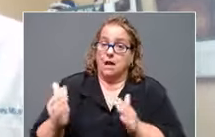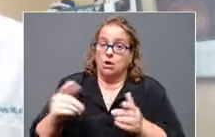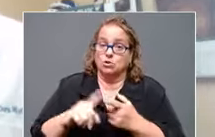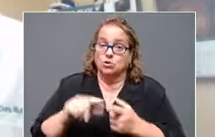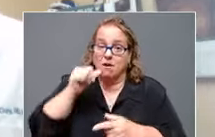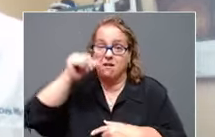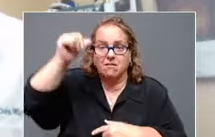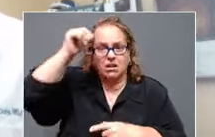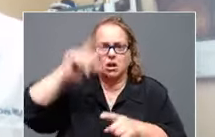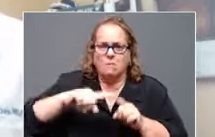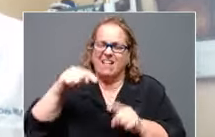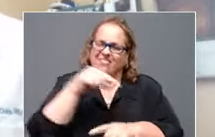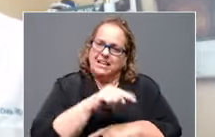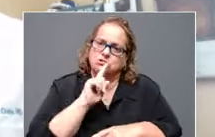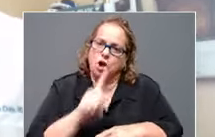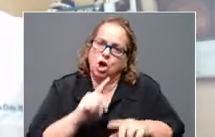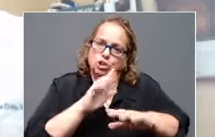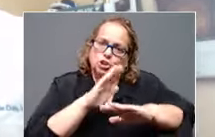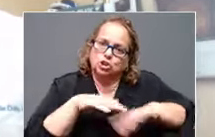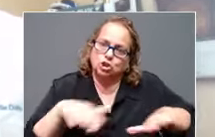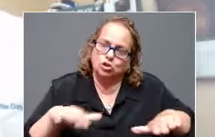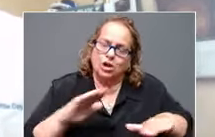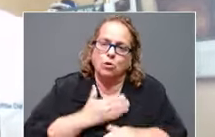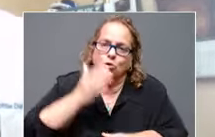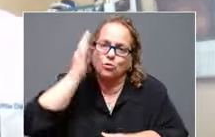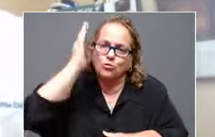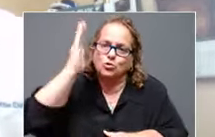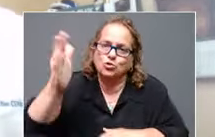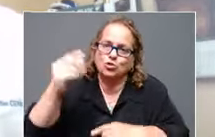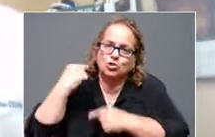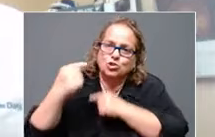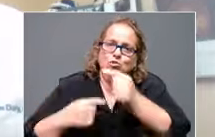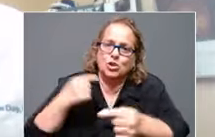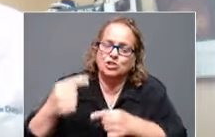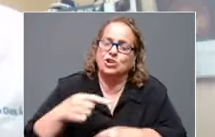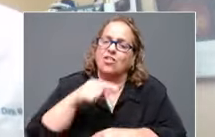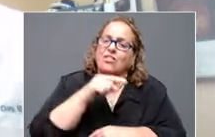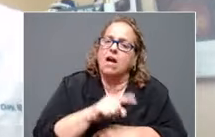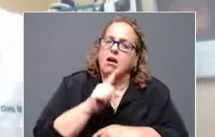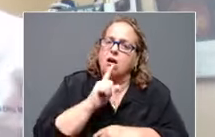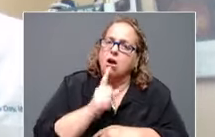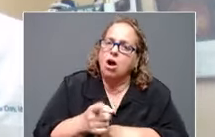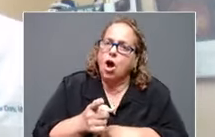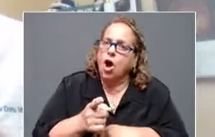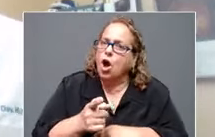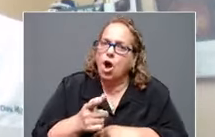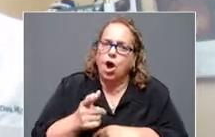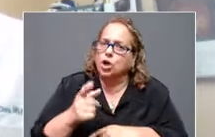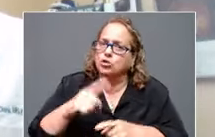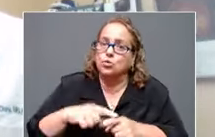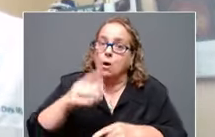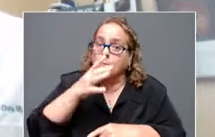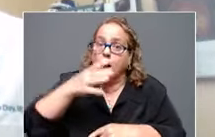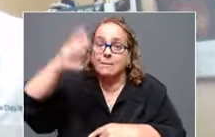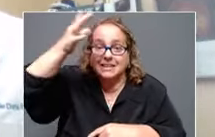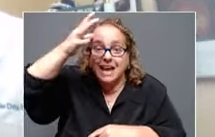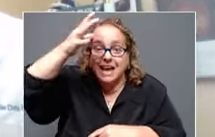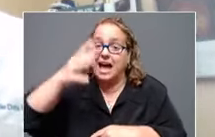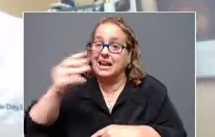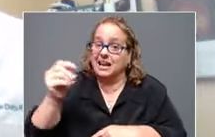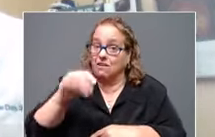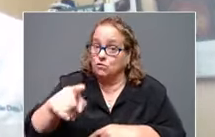but to them, it's a Kentuckian. And as one colleague kind of referred to it, kids we think of as being healthier,